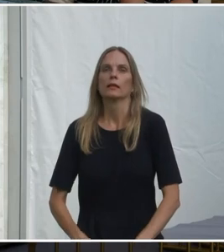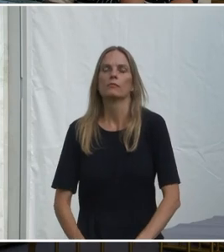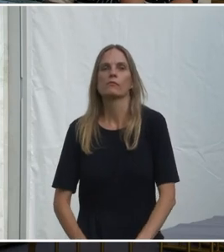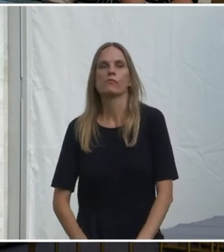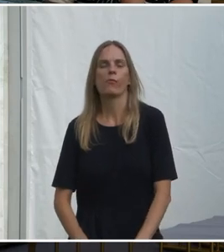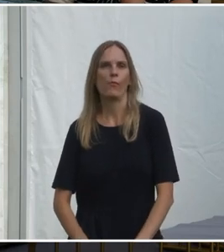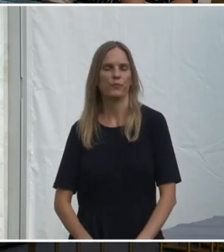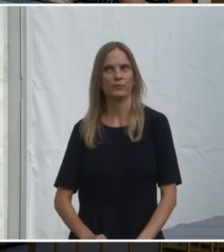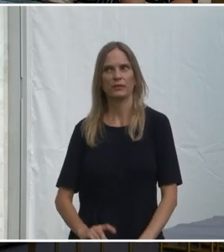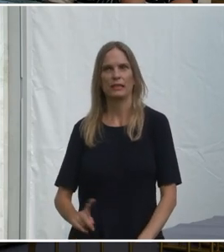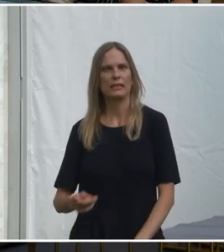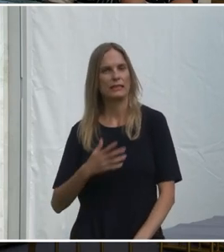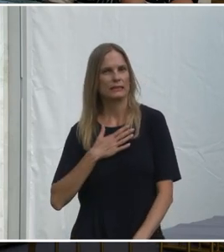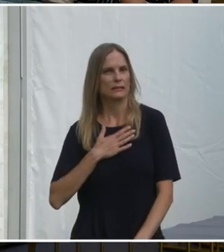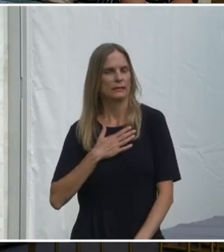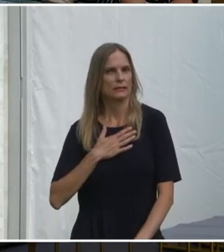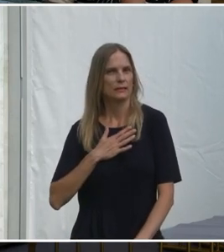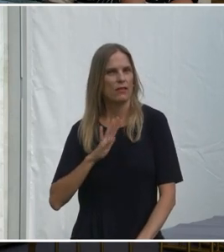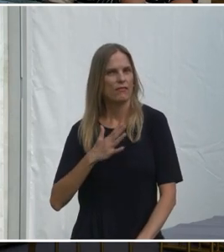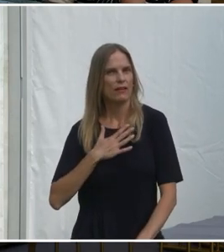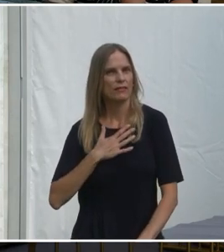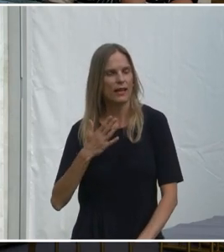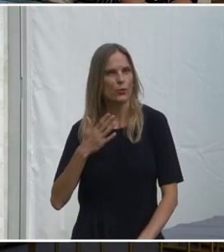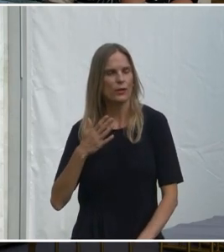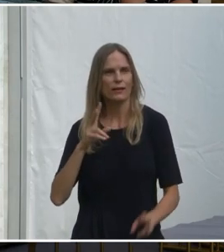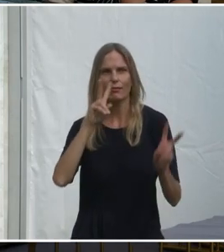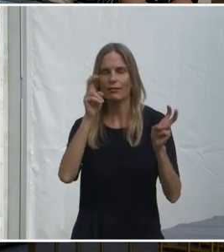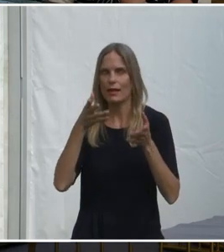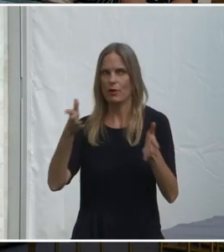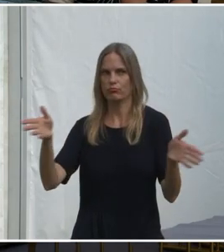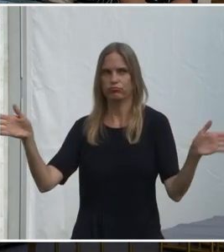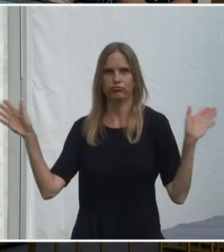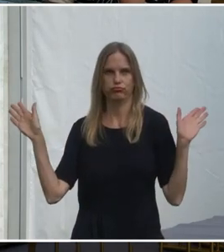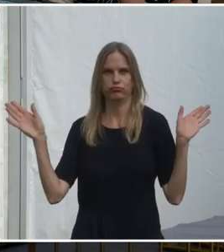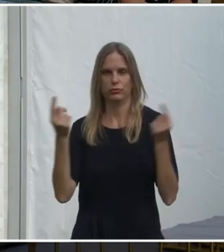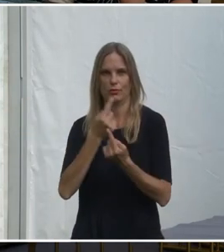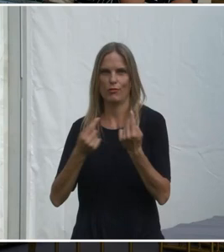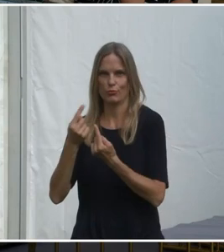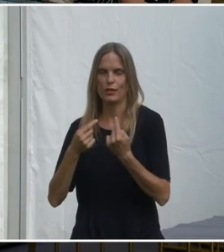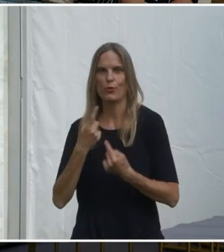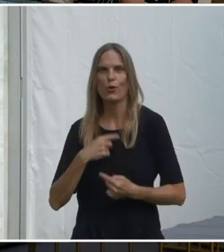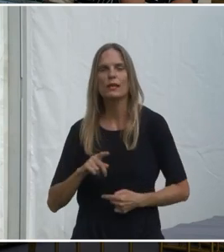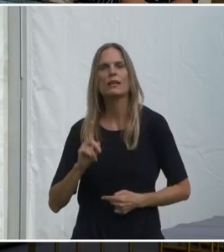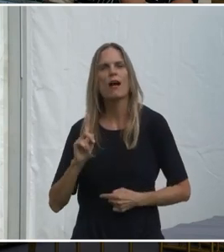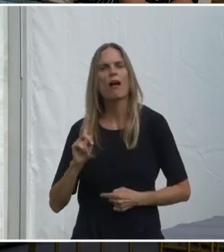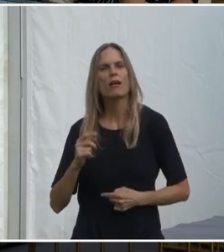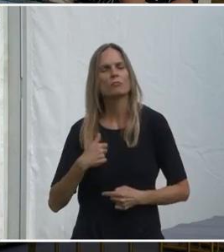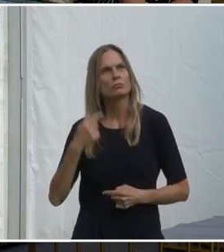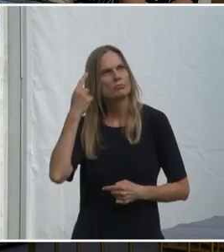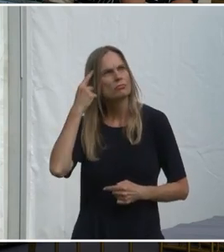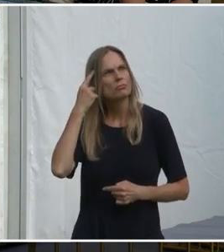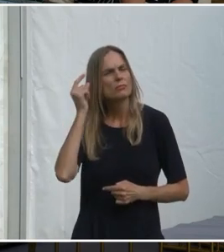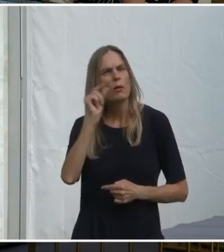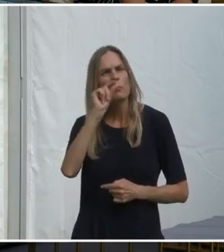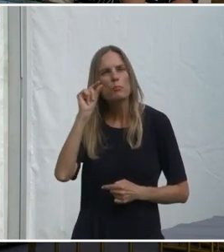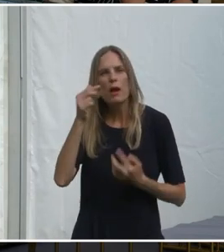I really appreciate the wide number of topics you discussed today, and I could only think of a few things that really didn't